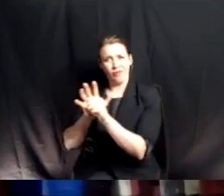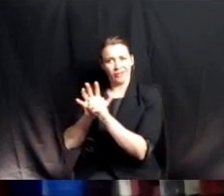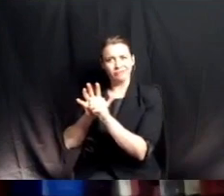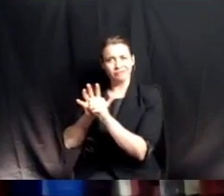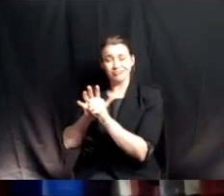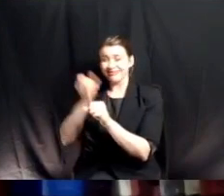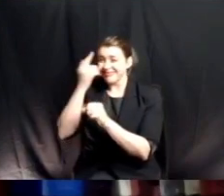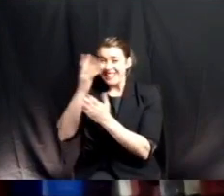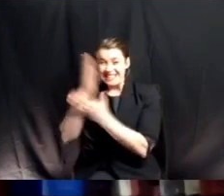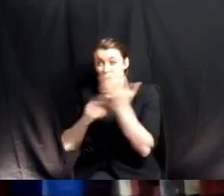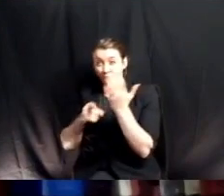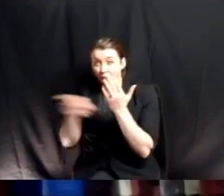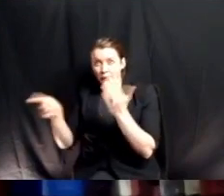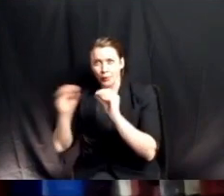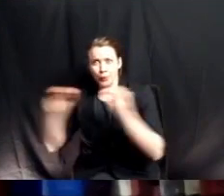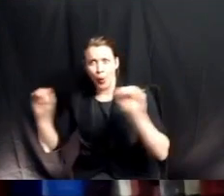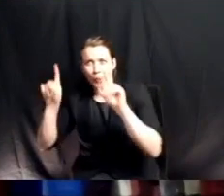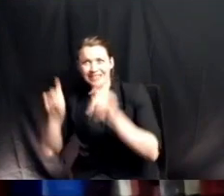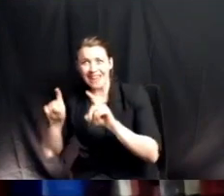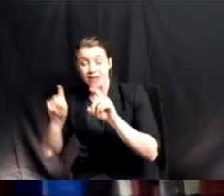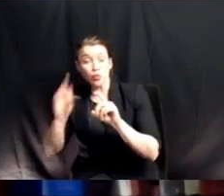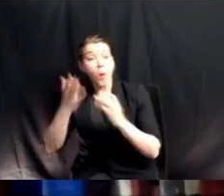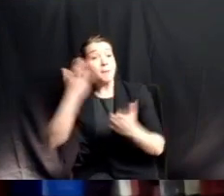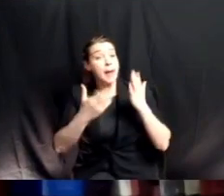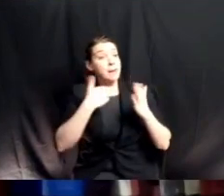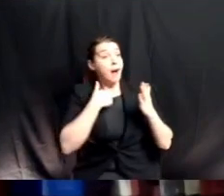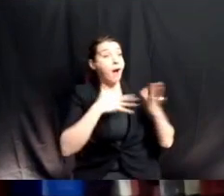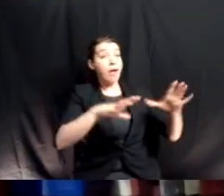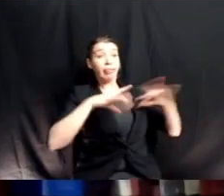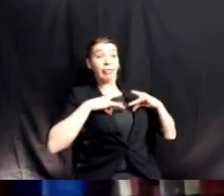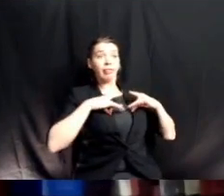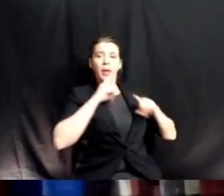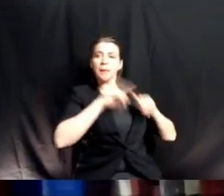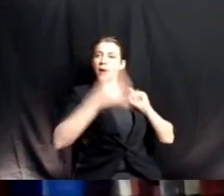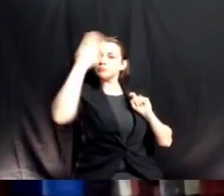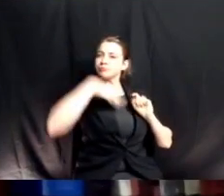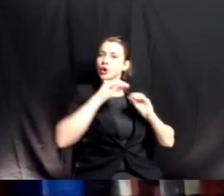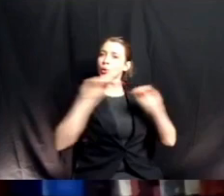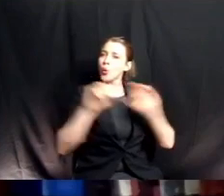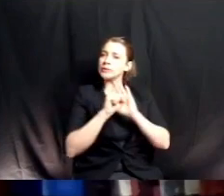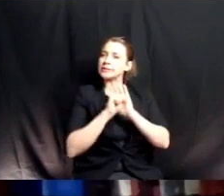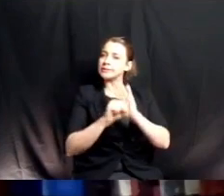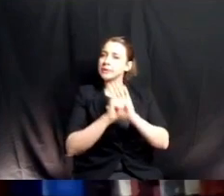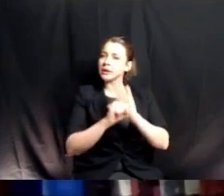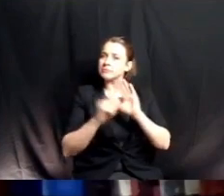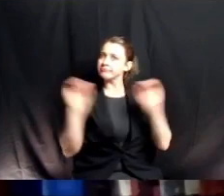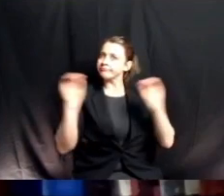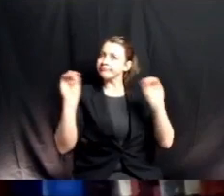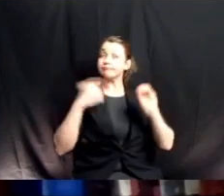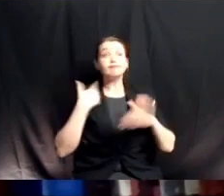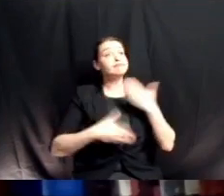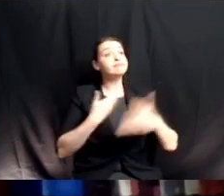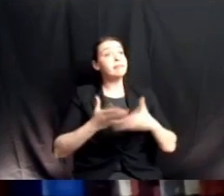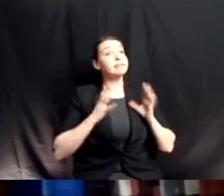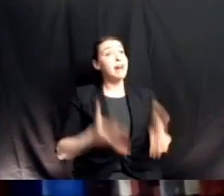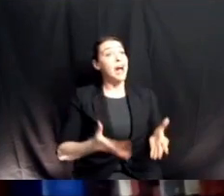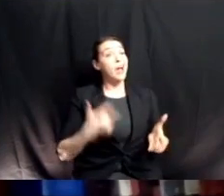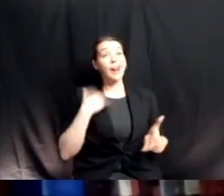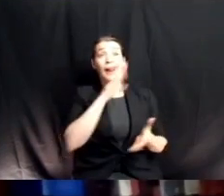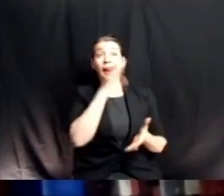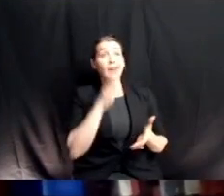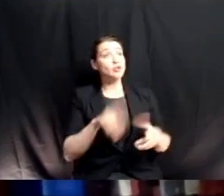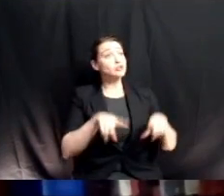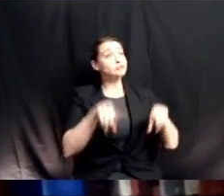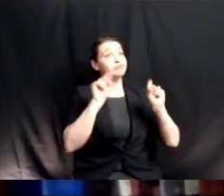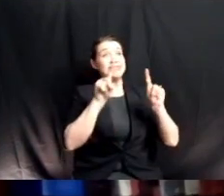entire time, and they may not go get tested. And so we just need to pay attention to, I